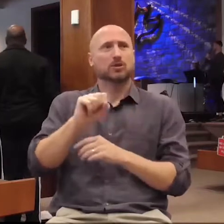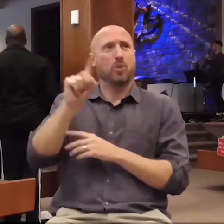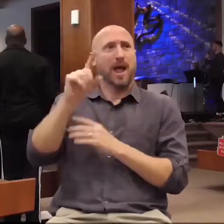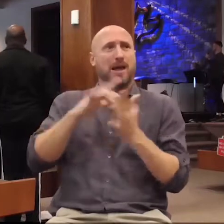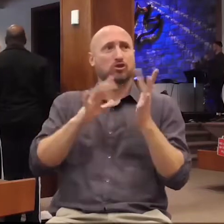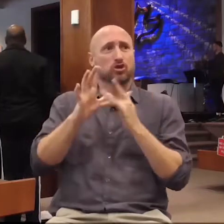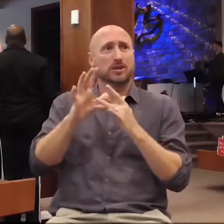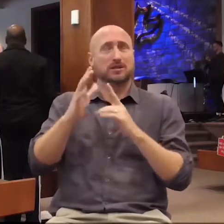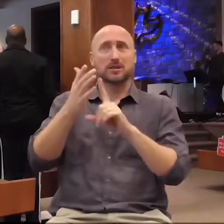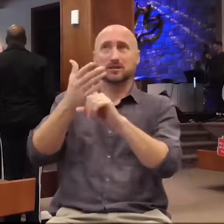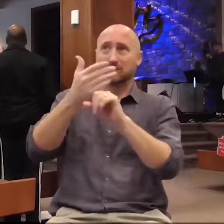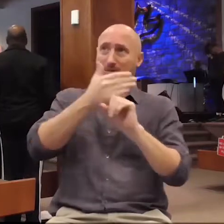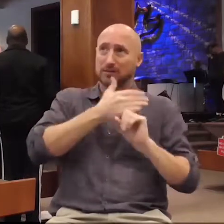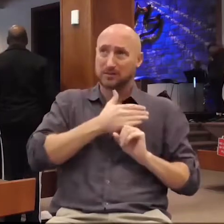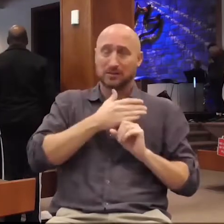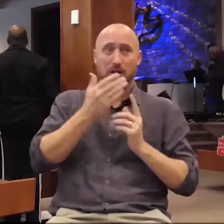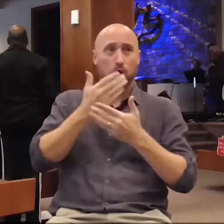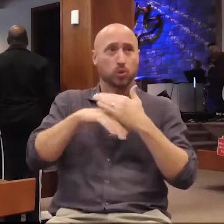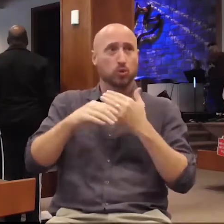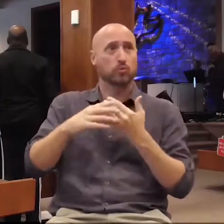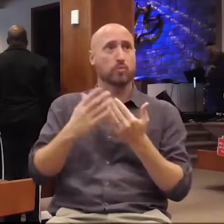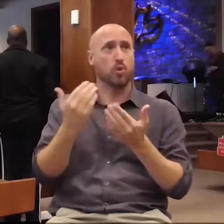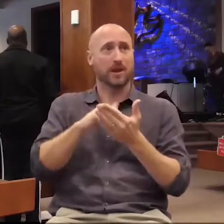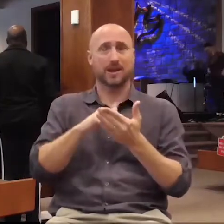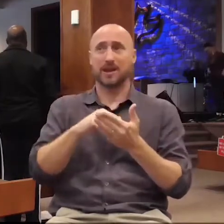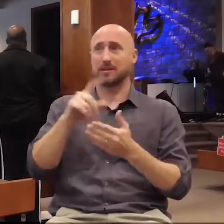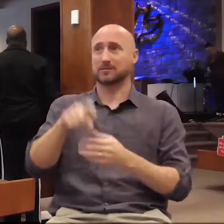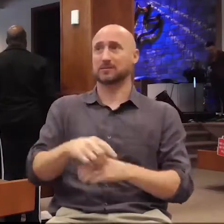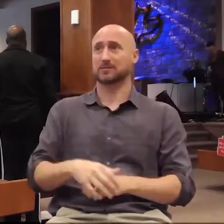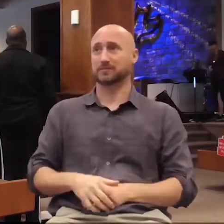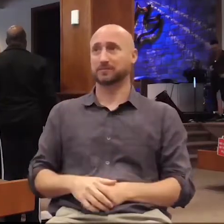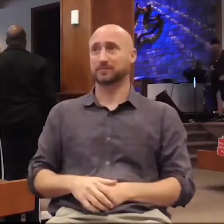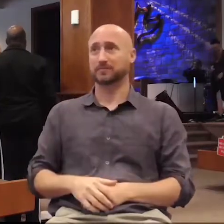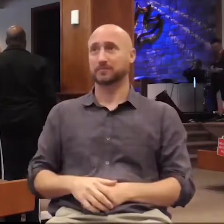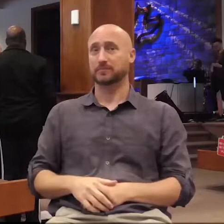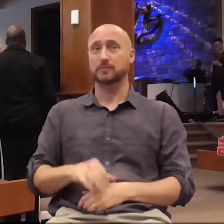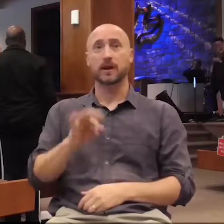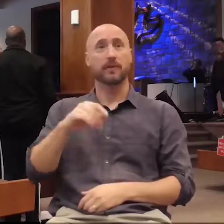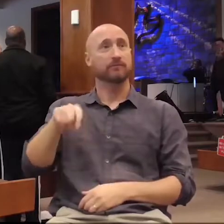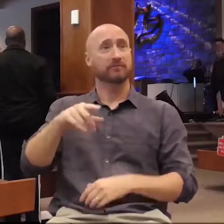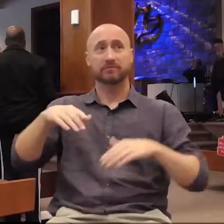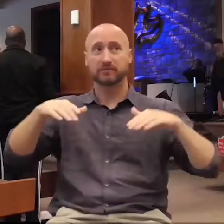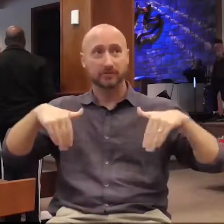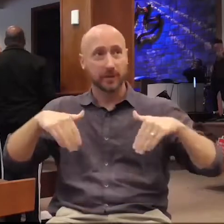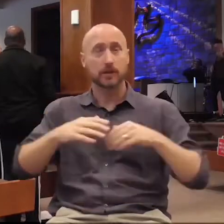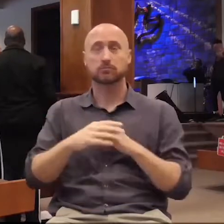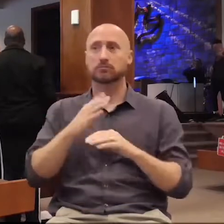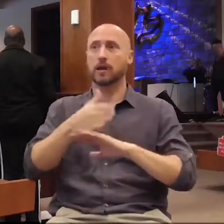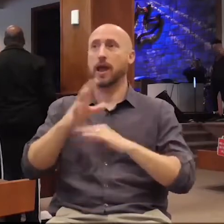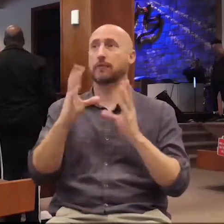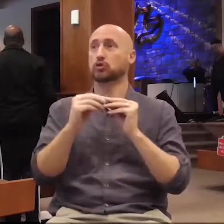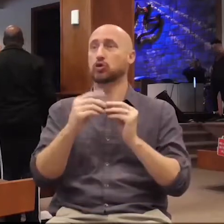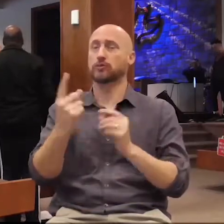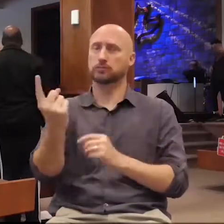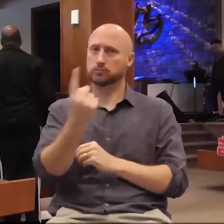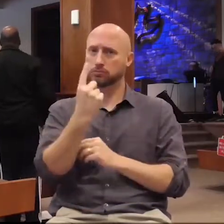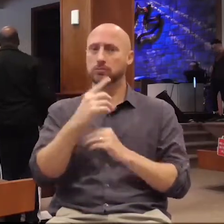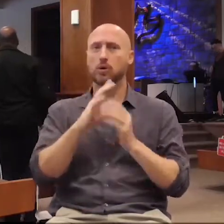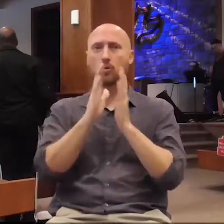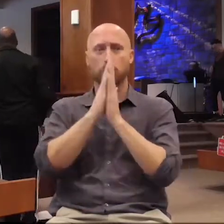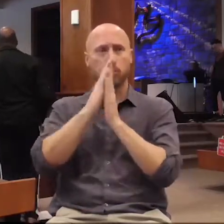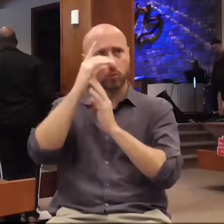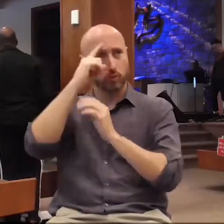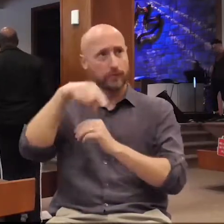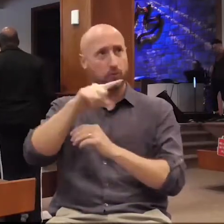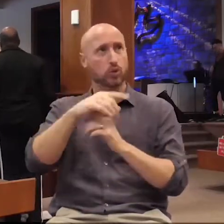birth. You need to be a born-again Christian. And if you haven't done that, after the service, come up. We want to pray with you. We'll give you a Bible, some